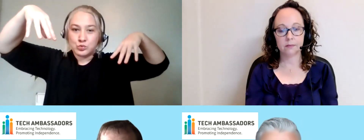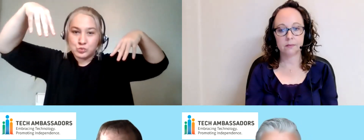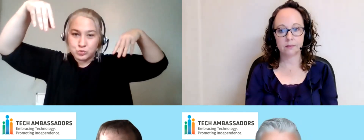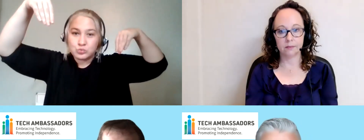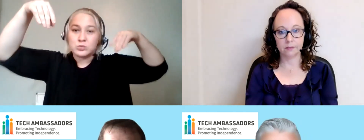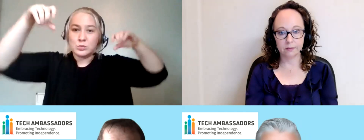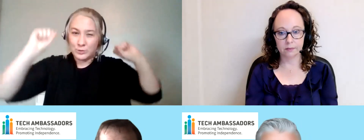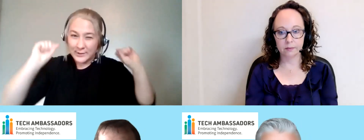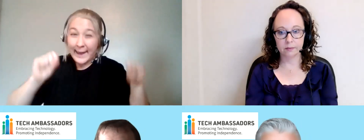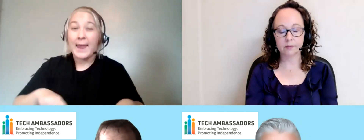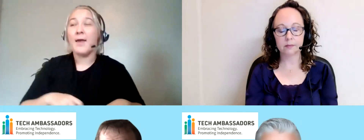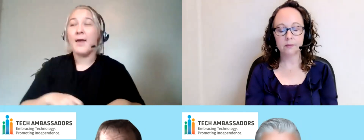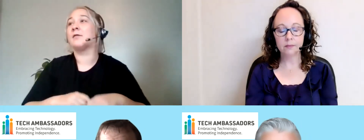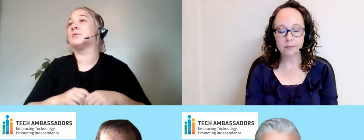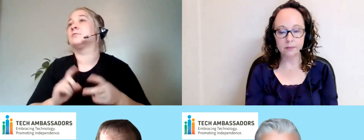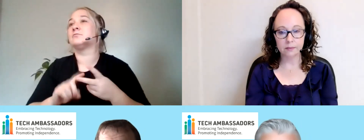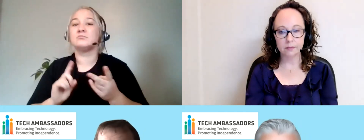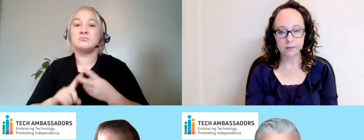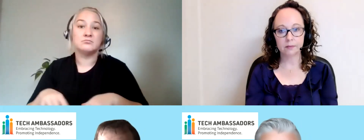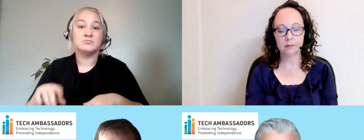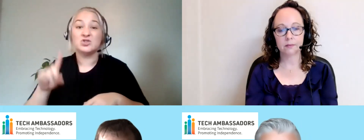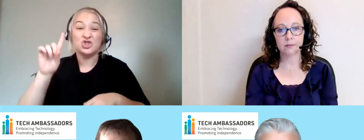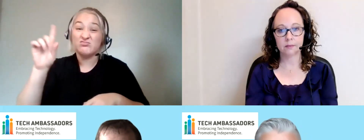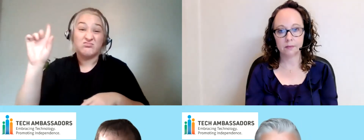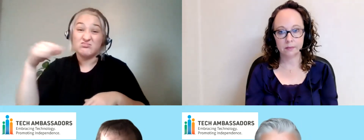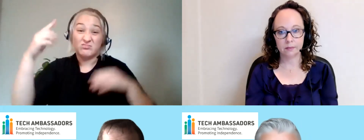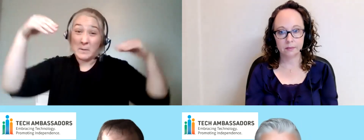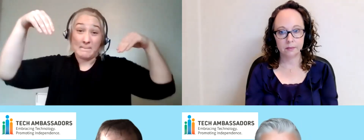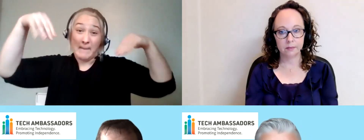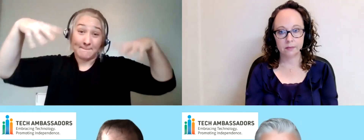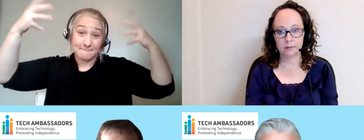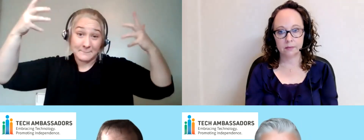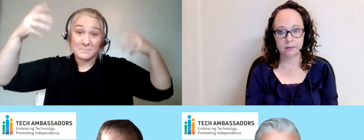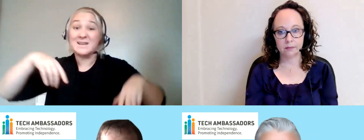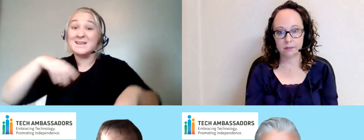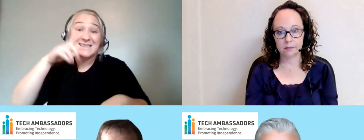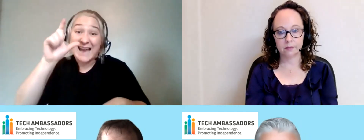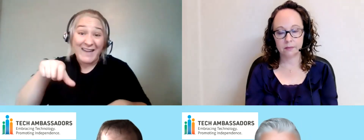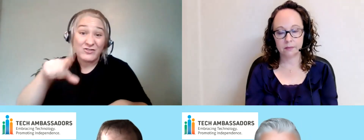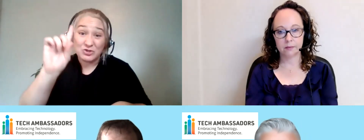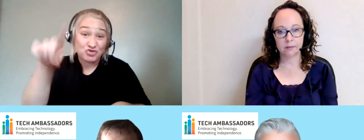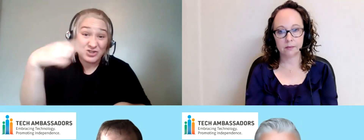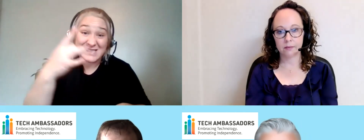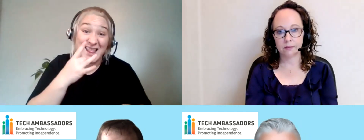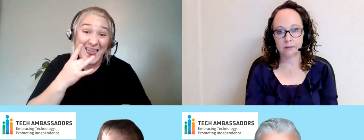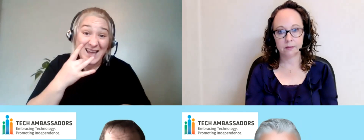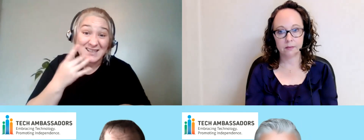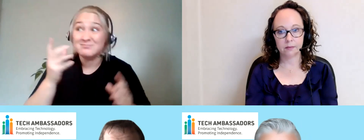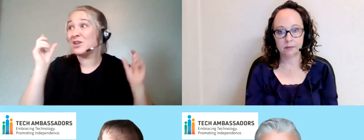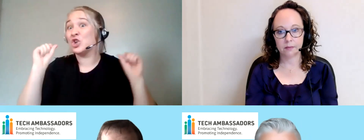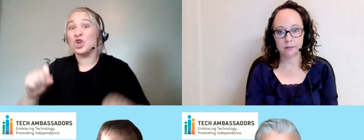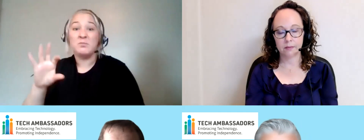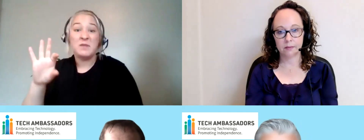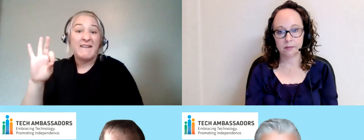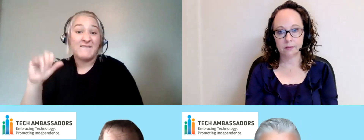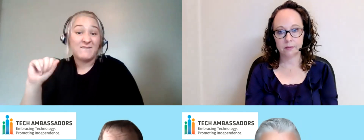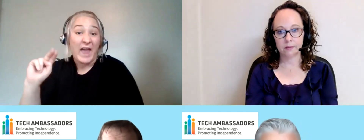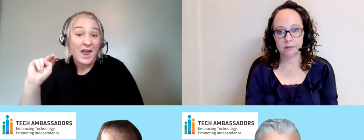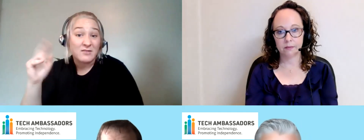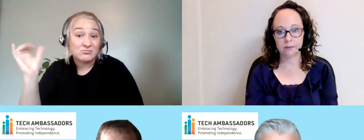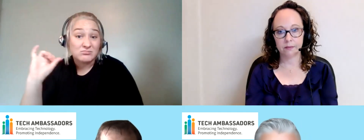or turn stuff on. It doesn't have to be lights. It could be like a fan